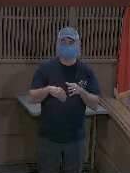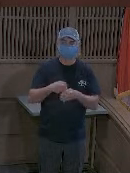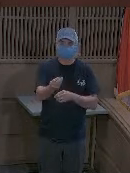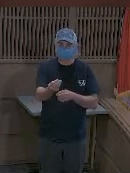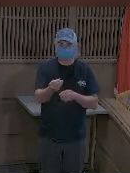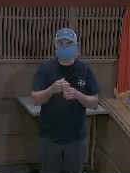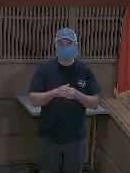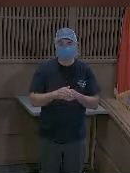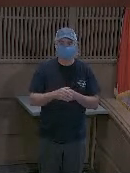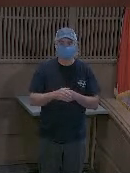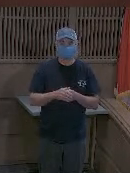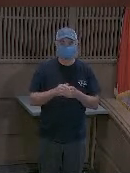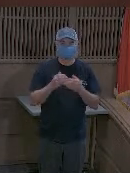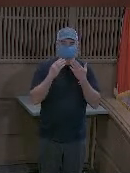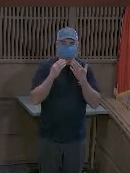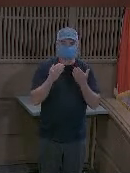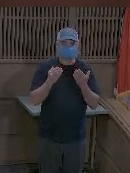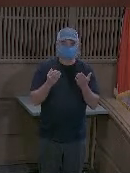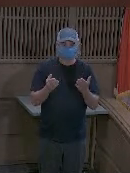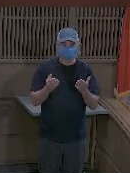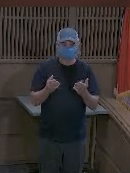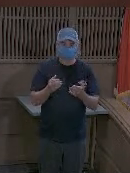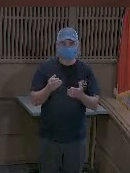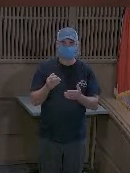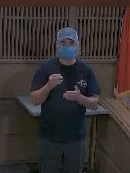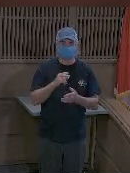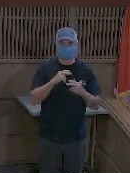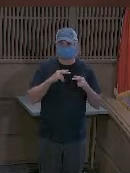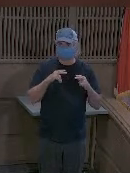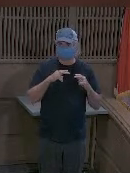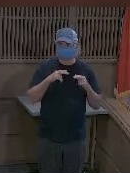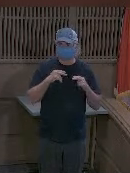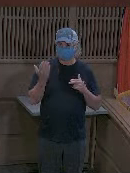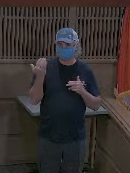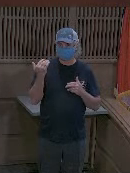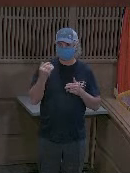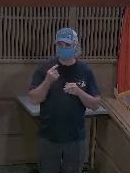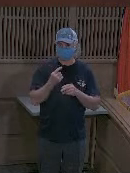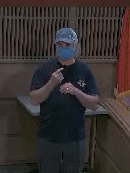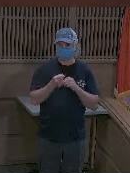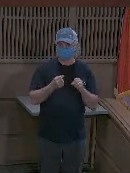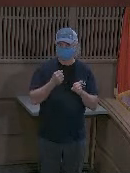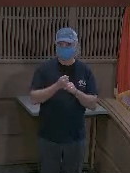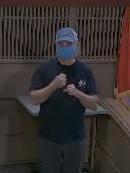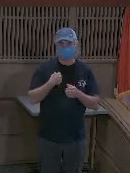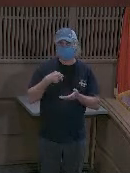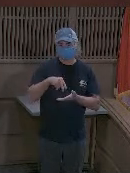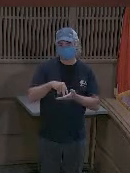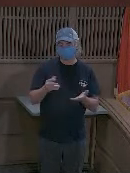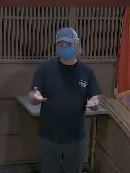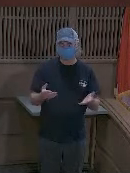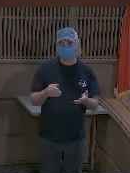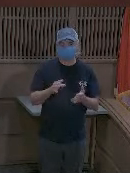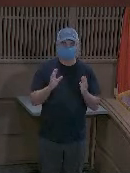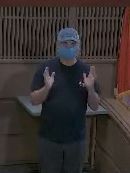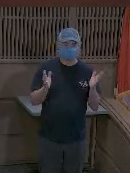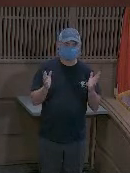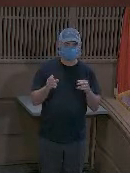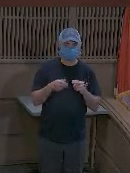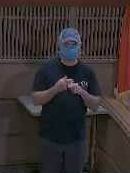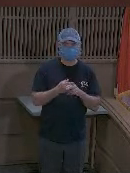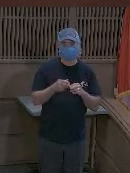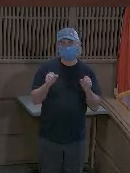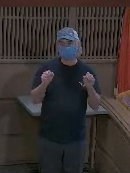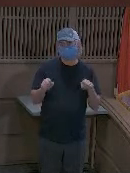through Thanksgiving and the holidays last year, and I stood here and we talked about what could